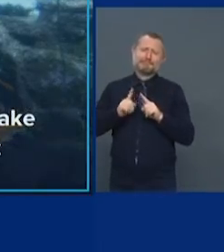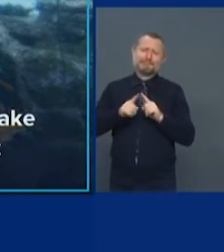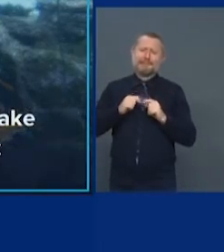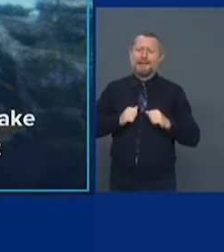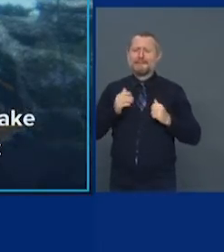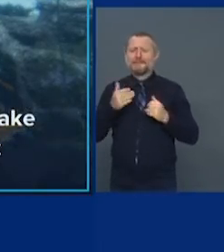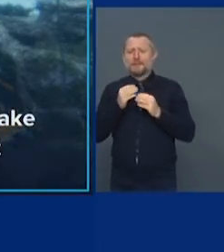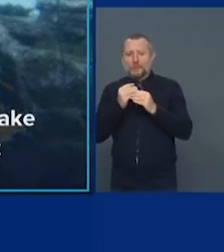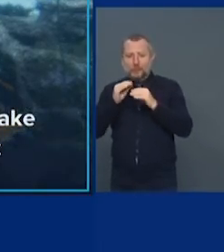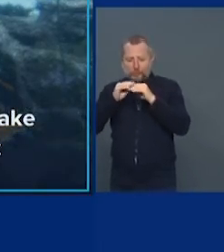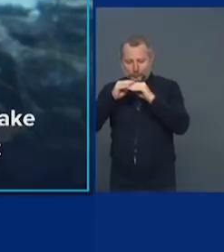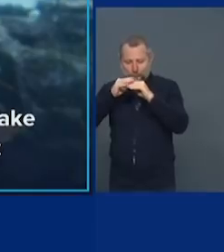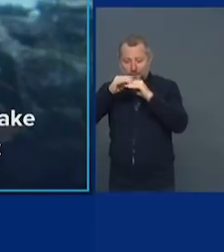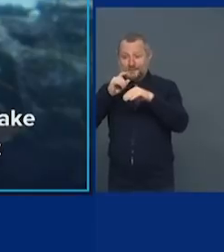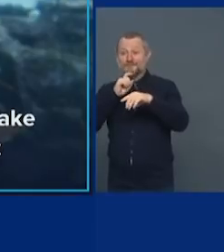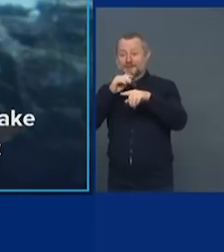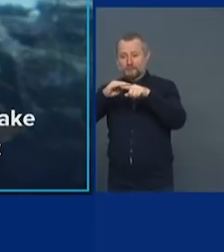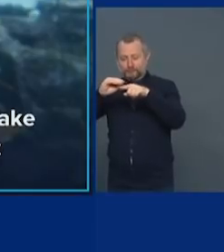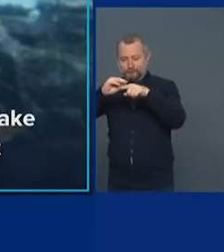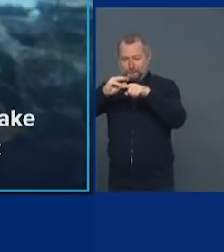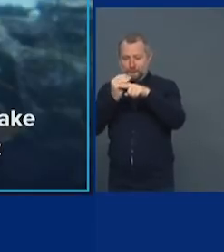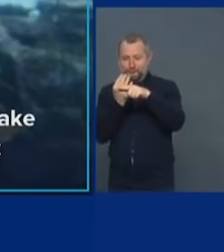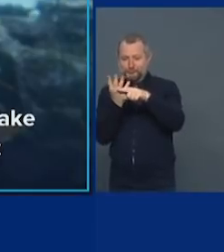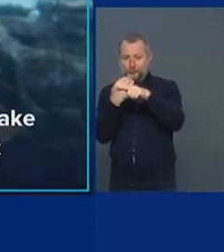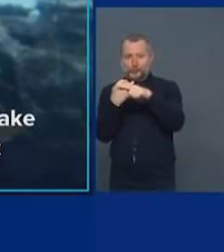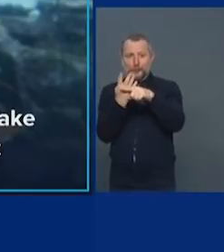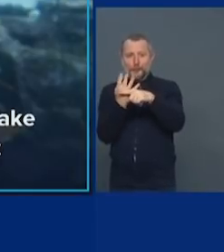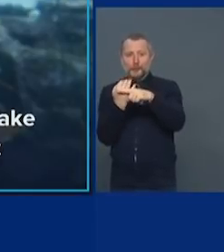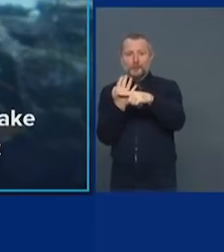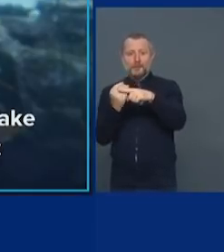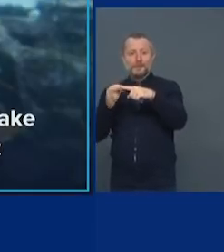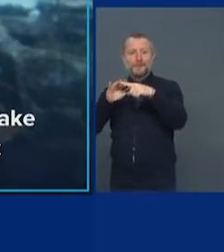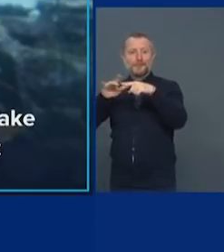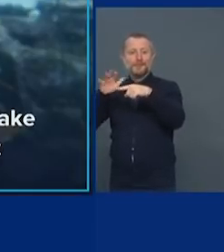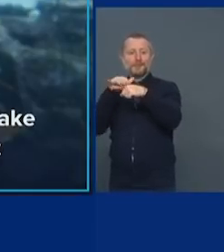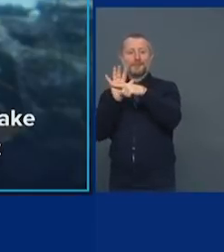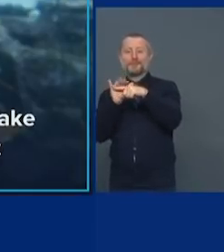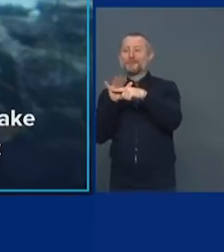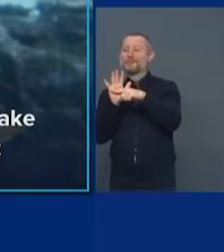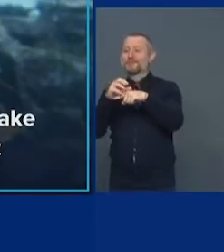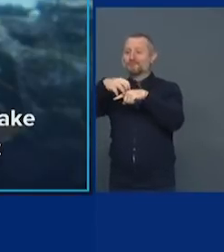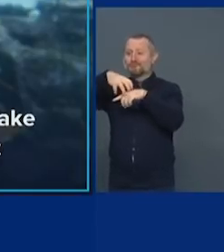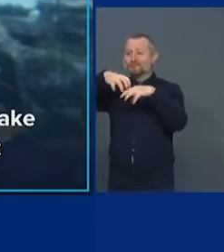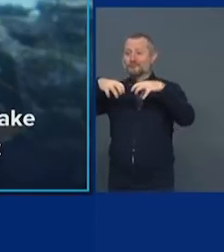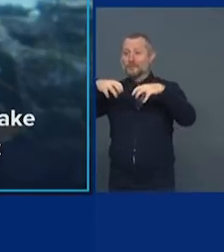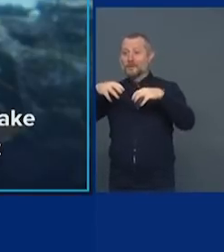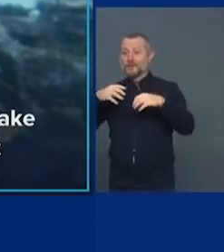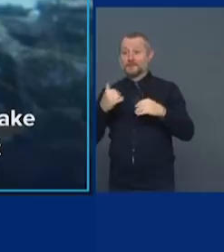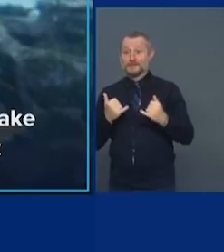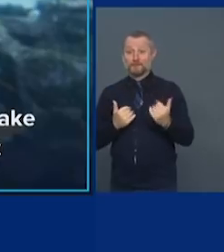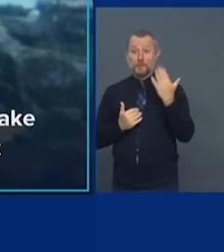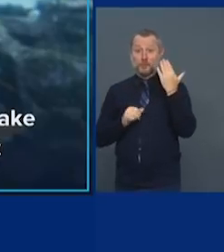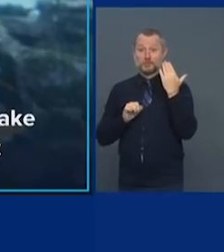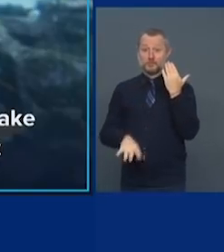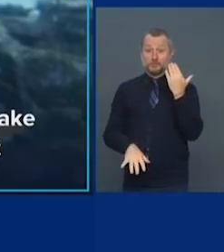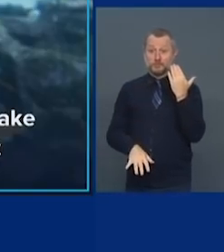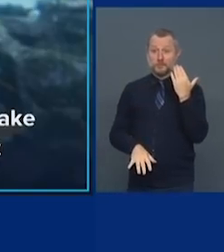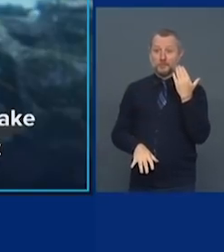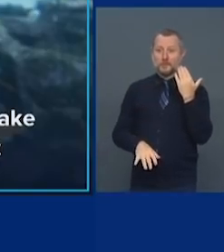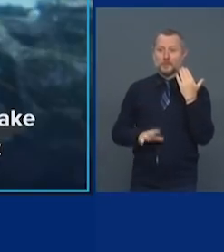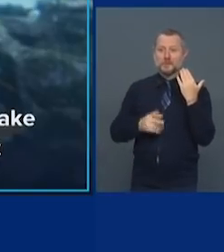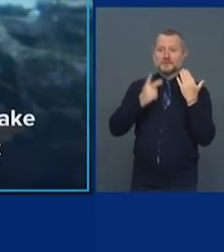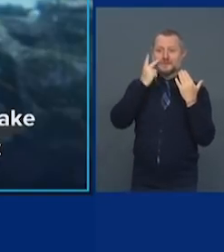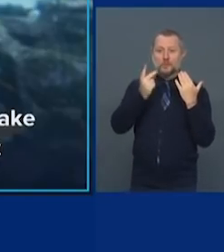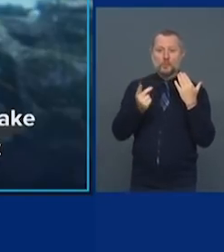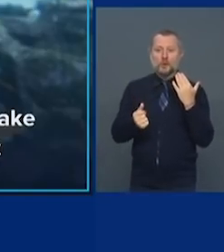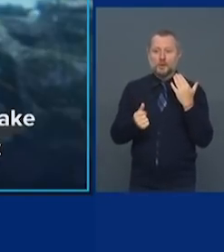And you'll see as early as later on this afternoon and tomorrow, Tautog, Scup, Porgy, they're going to move in. They're going to